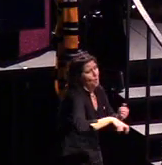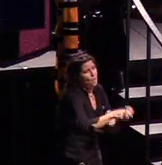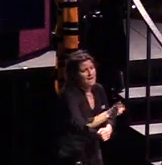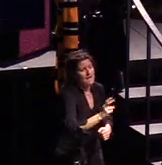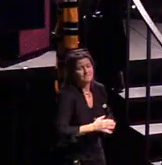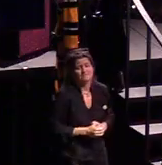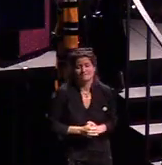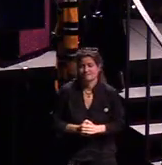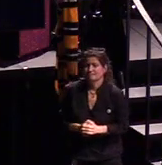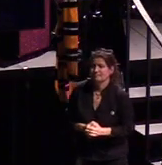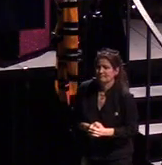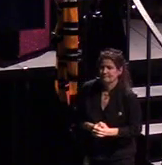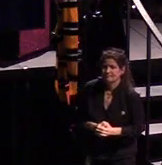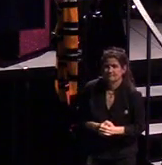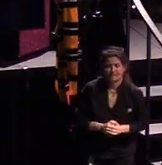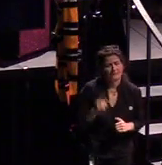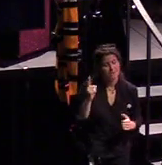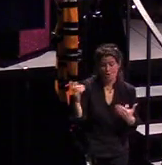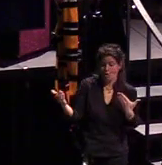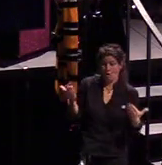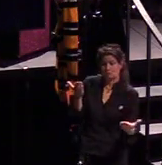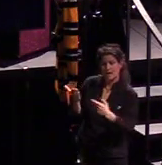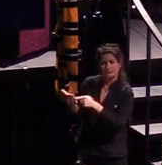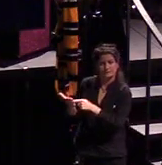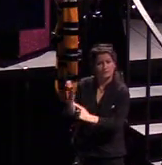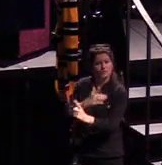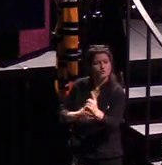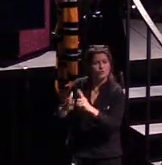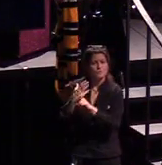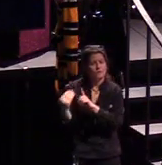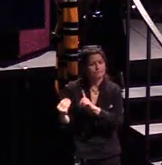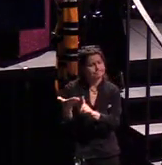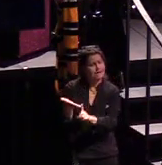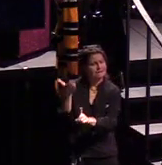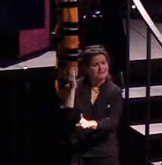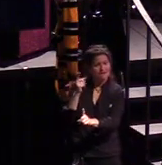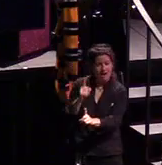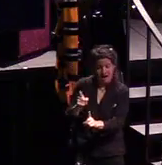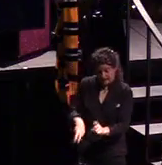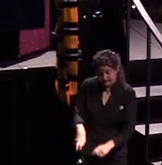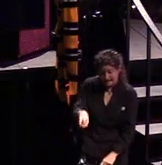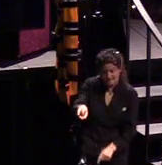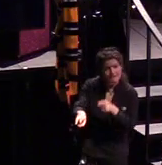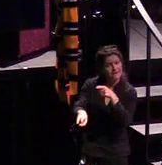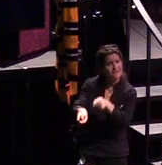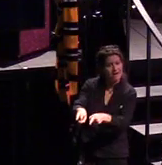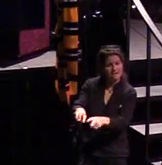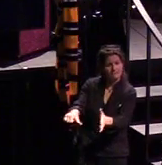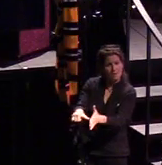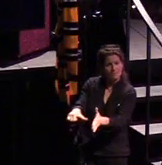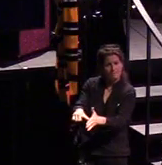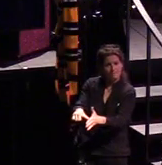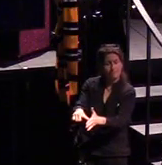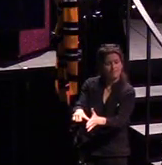biscuit but by contrast the social model identifies the steps as the disabling barrier